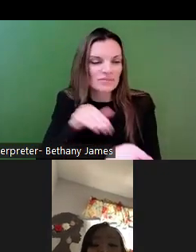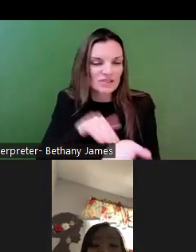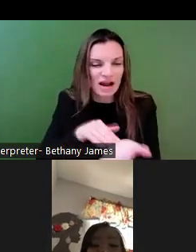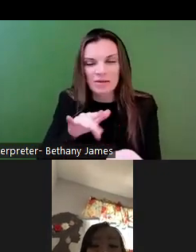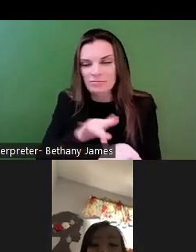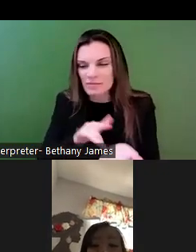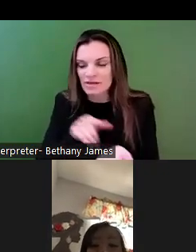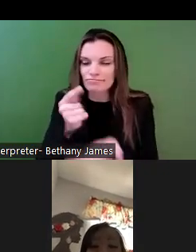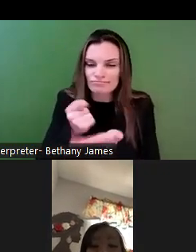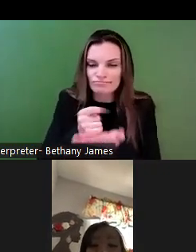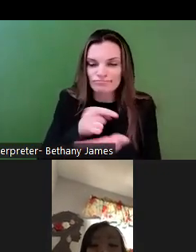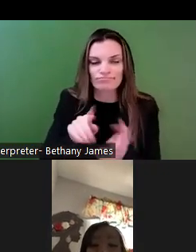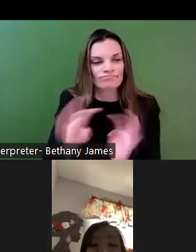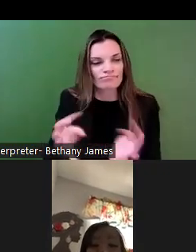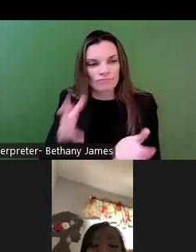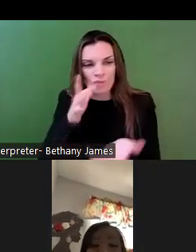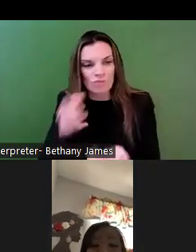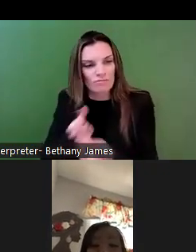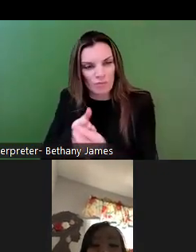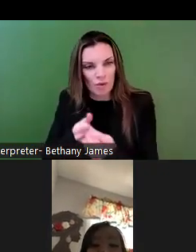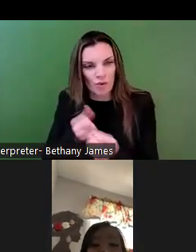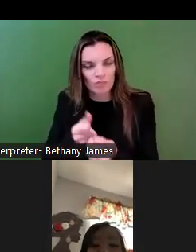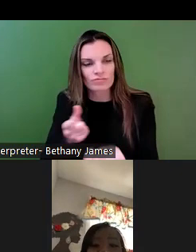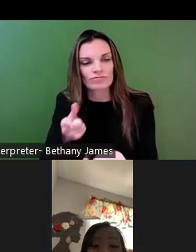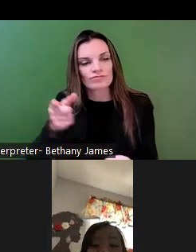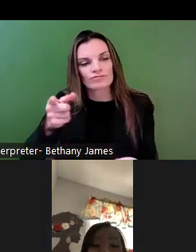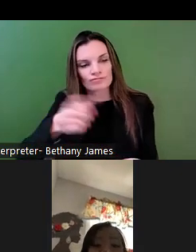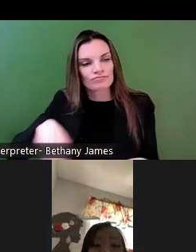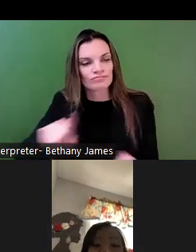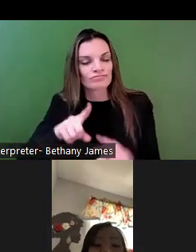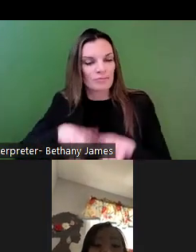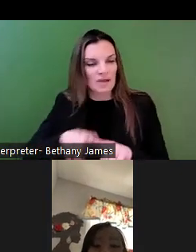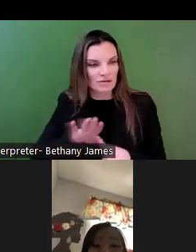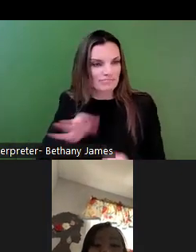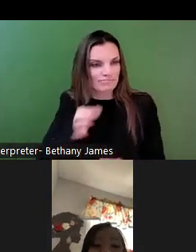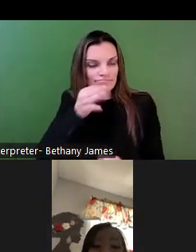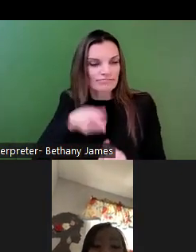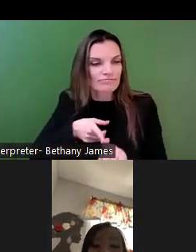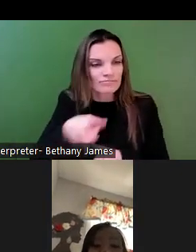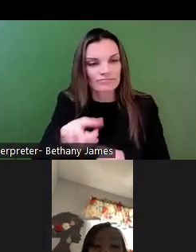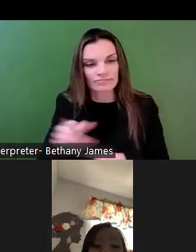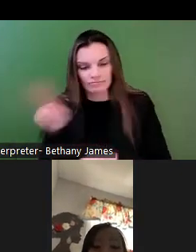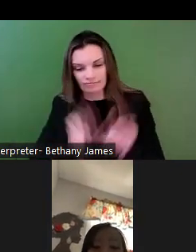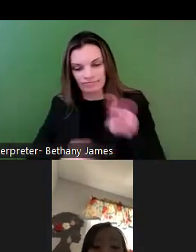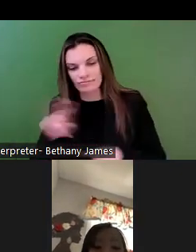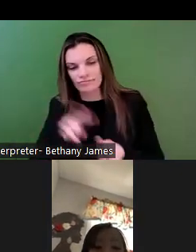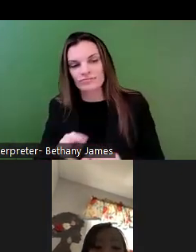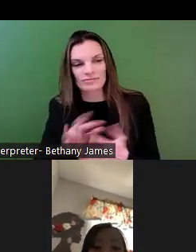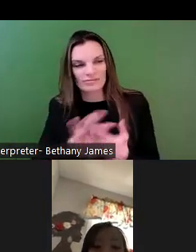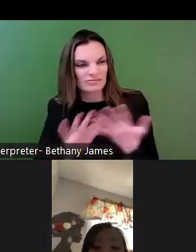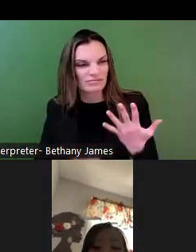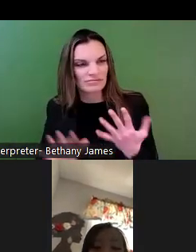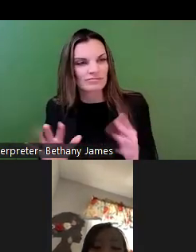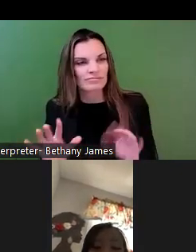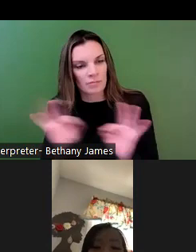all depends. But people, doctors, PAs, nurses, speech therapists, physical therapists, occupational